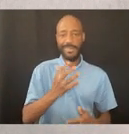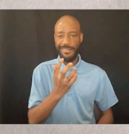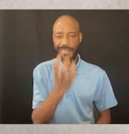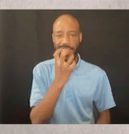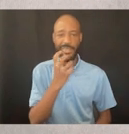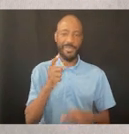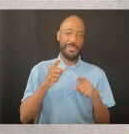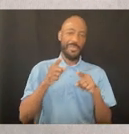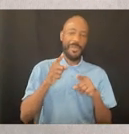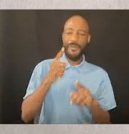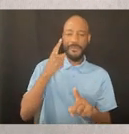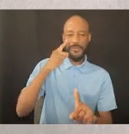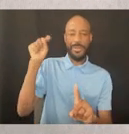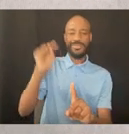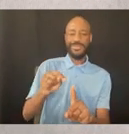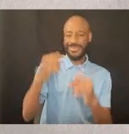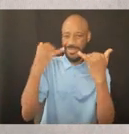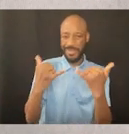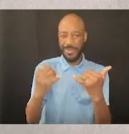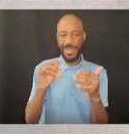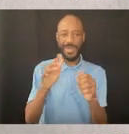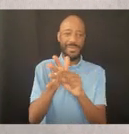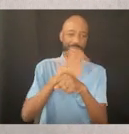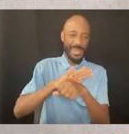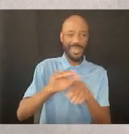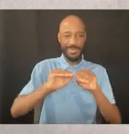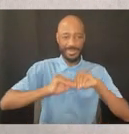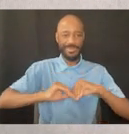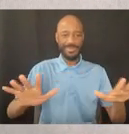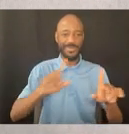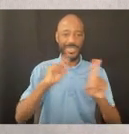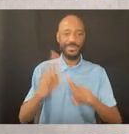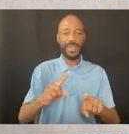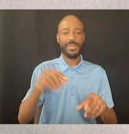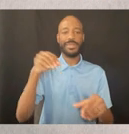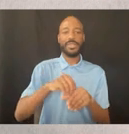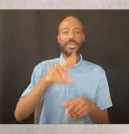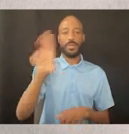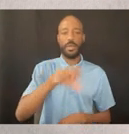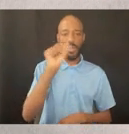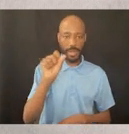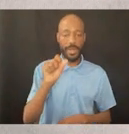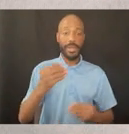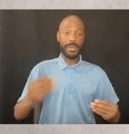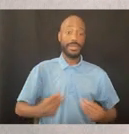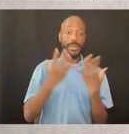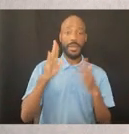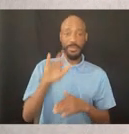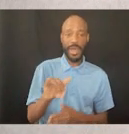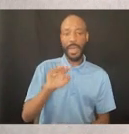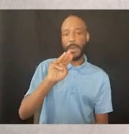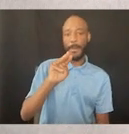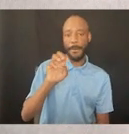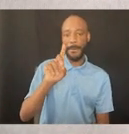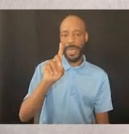current pandemic response in the United States. Inspired by a medieval flail, which requires distance